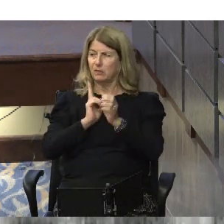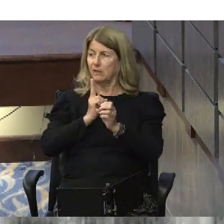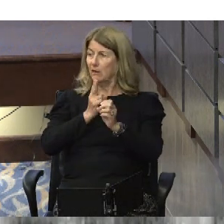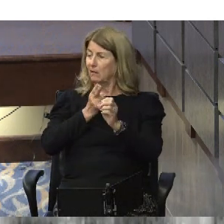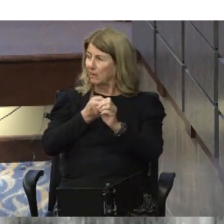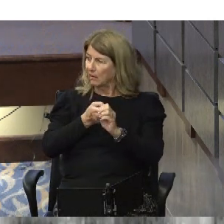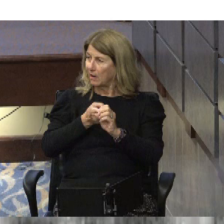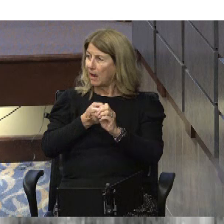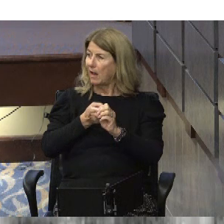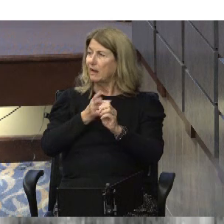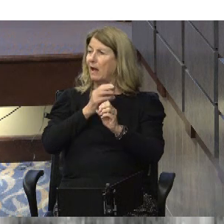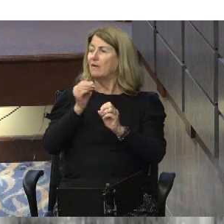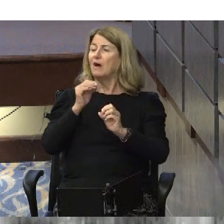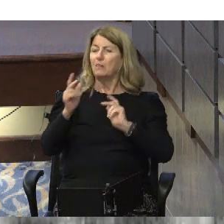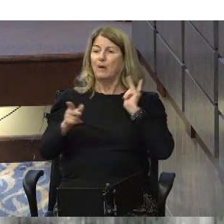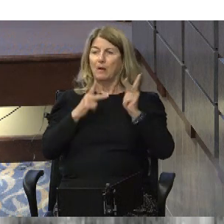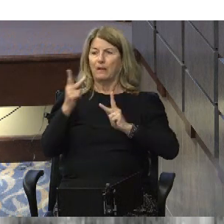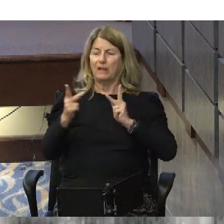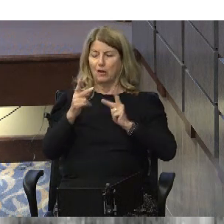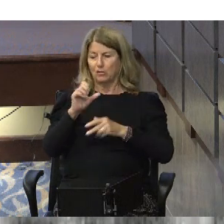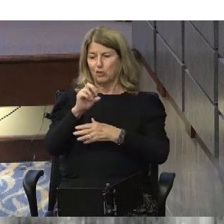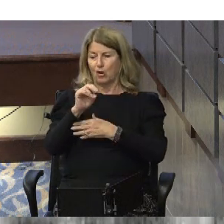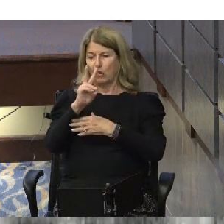public participation survey in a digital format.